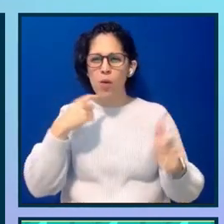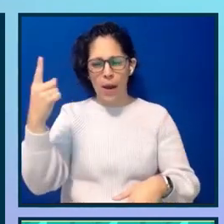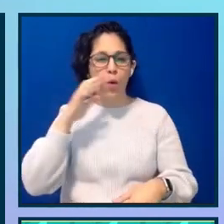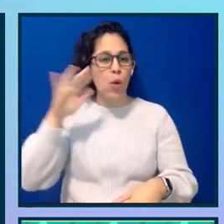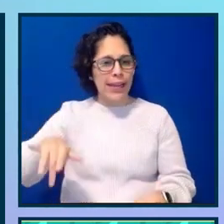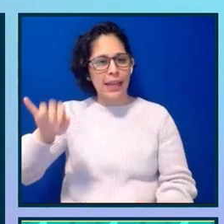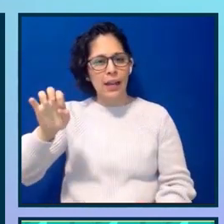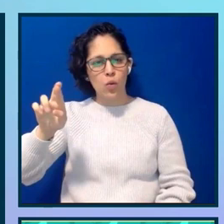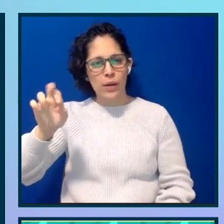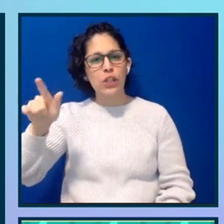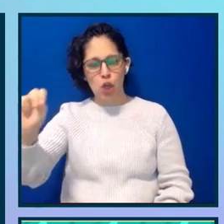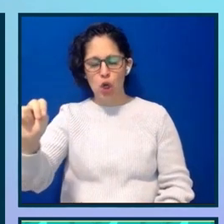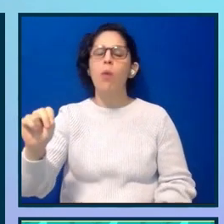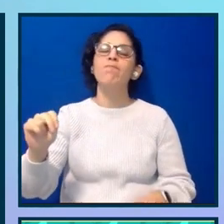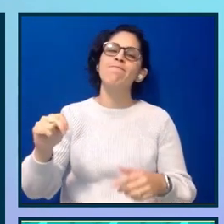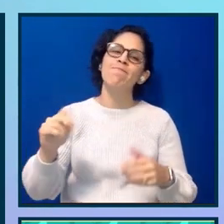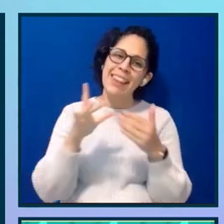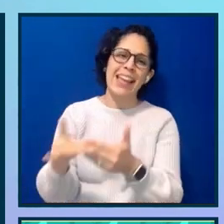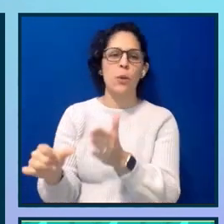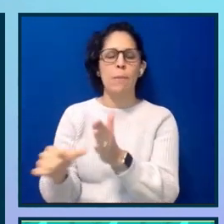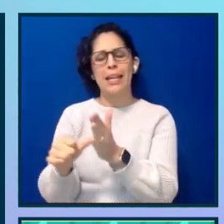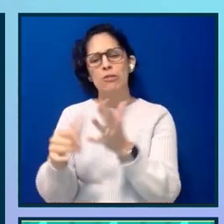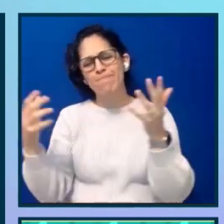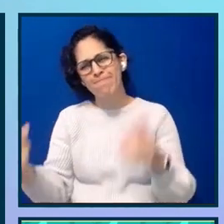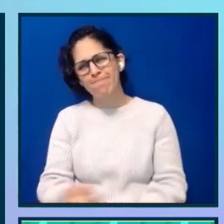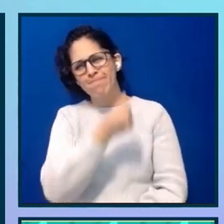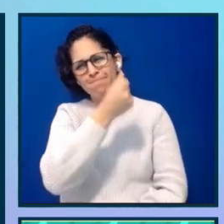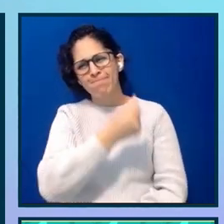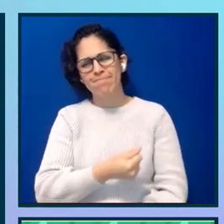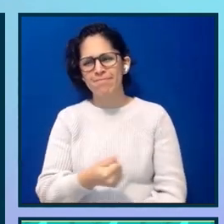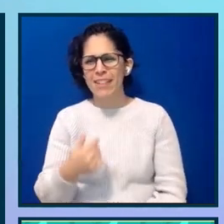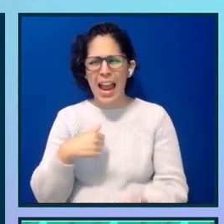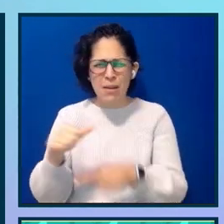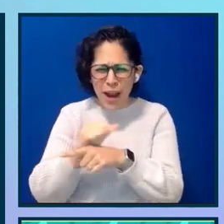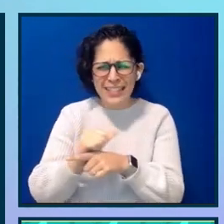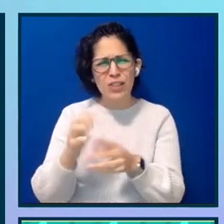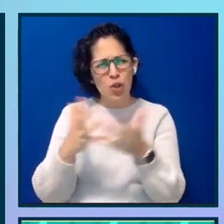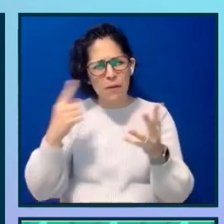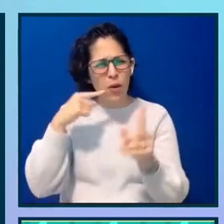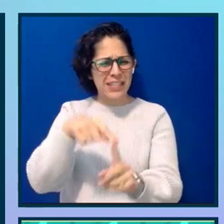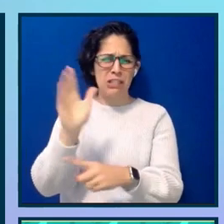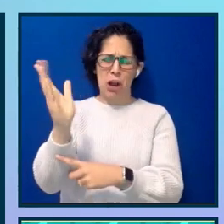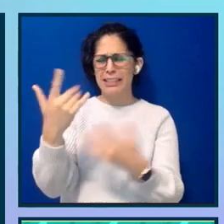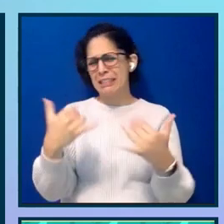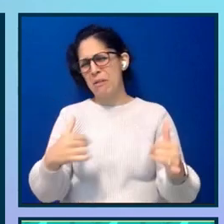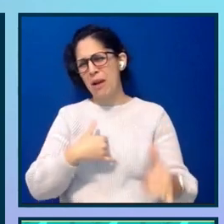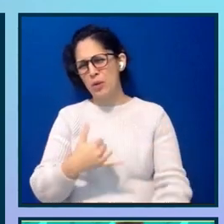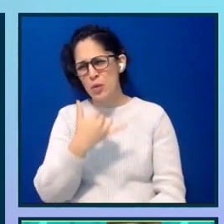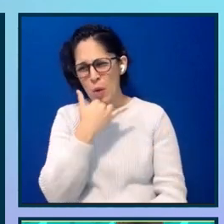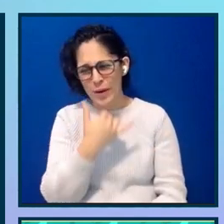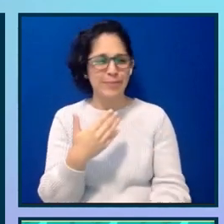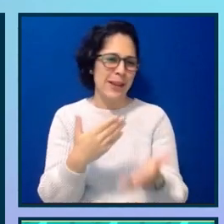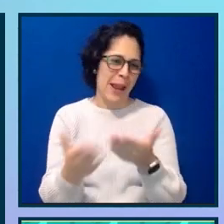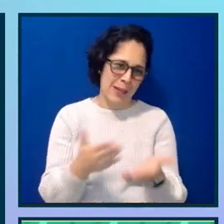that. Oh, I practiced so much for this talk, and still I get it wrong. Anyway,